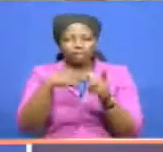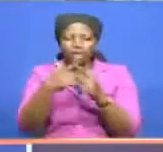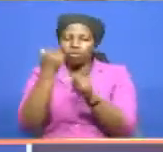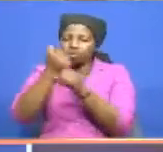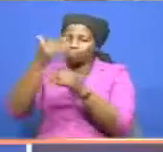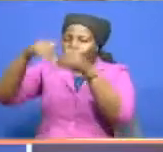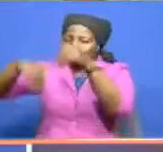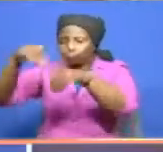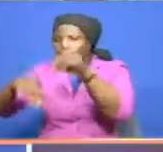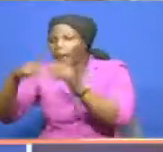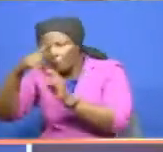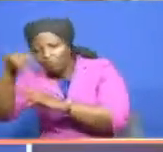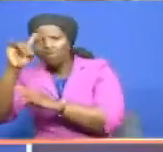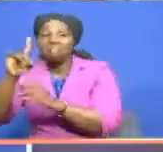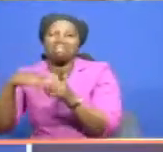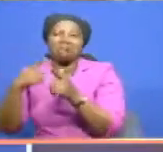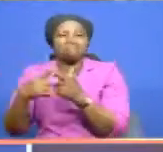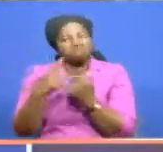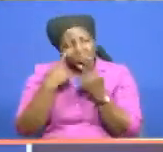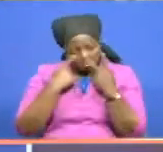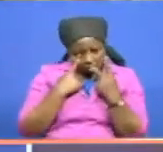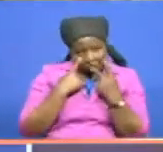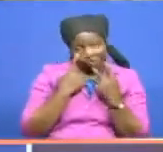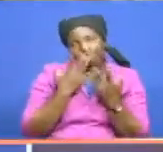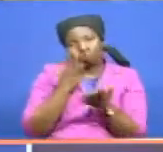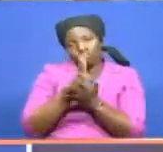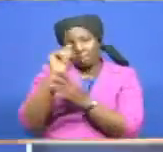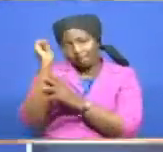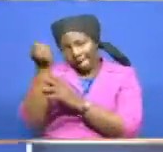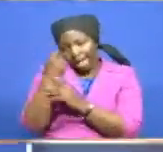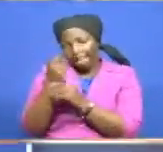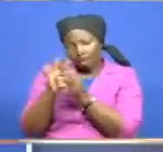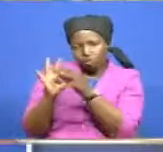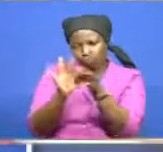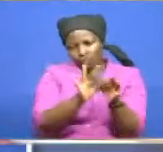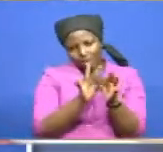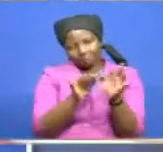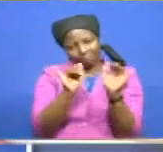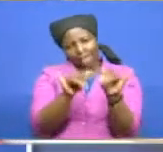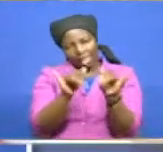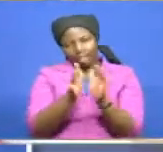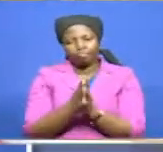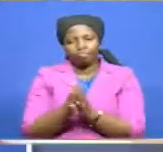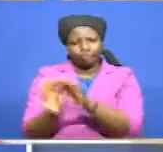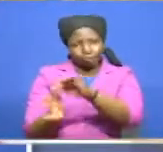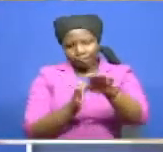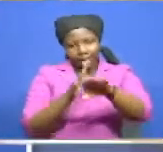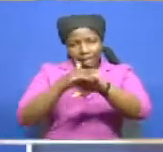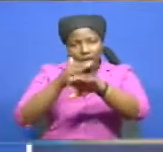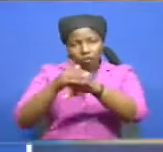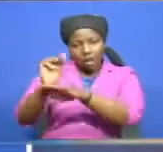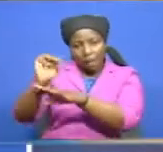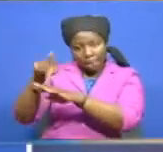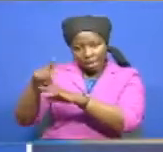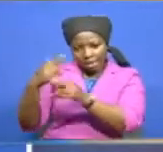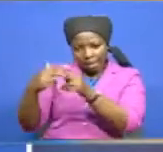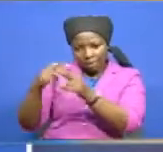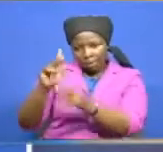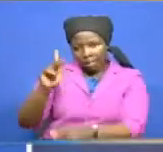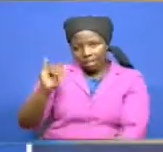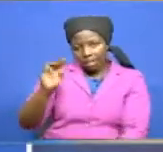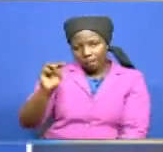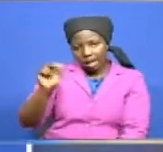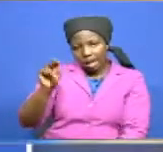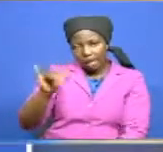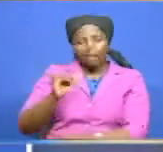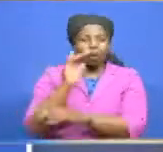referendum, tupitishe, na tutaona kwamba Kenya imebaki pamoja. Meanwhile, Kikuyu Member of Parliament Kimani Ichung'wa has